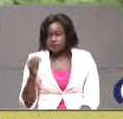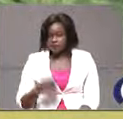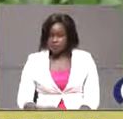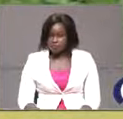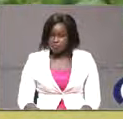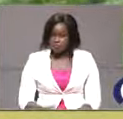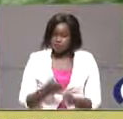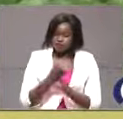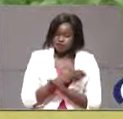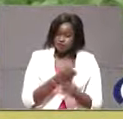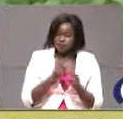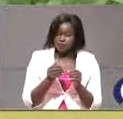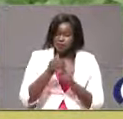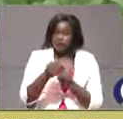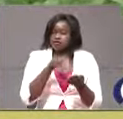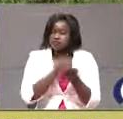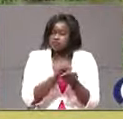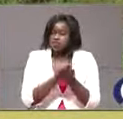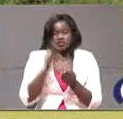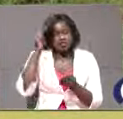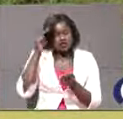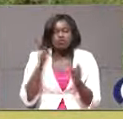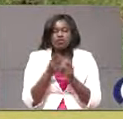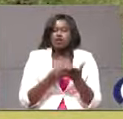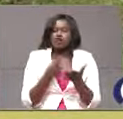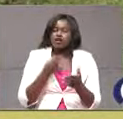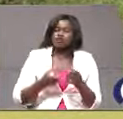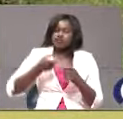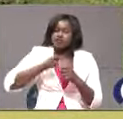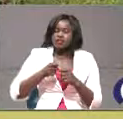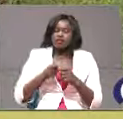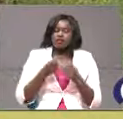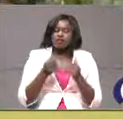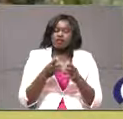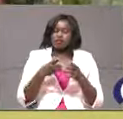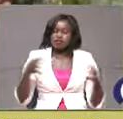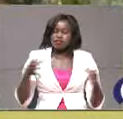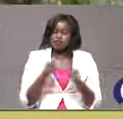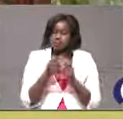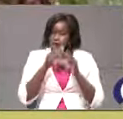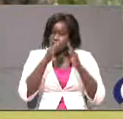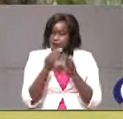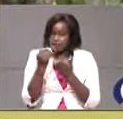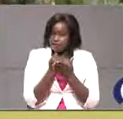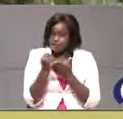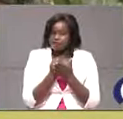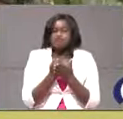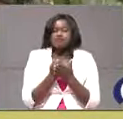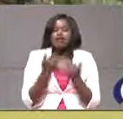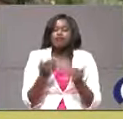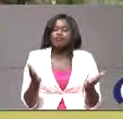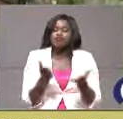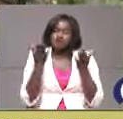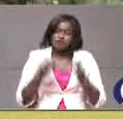handling skills have improved the level of value addition to boost household income. Time we used to beat with the